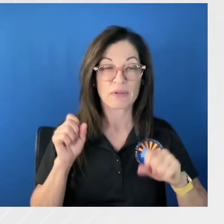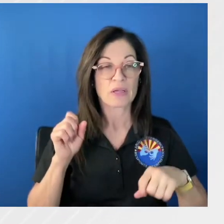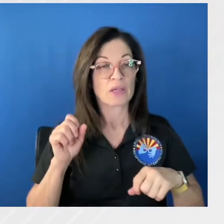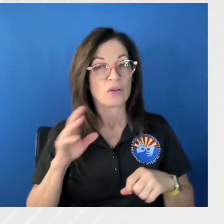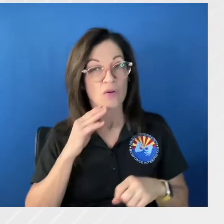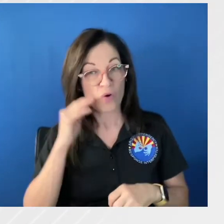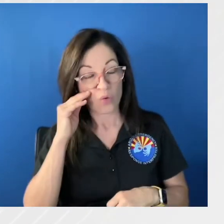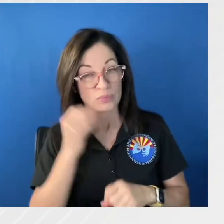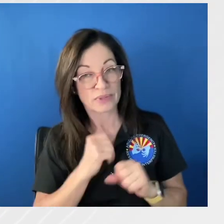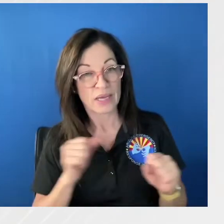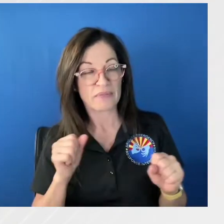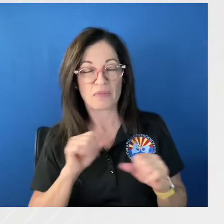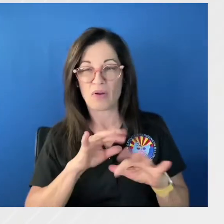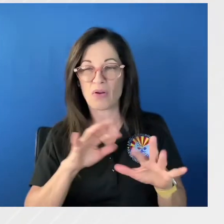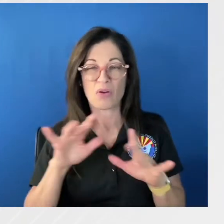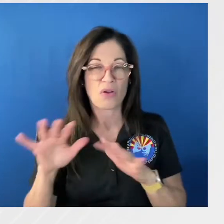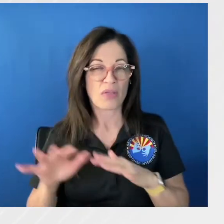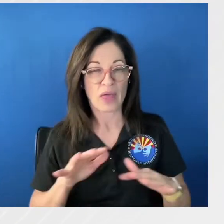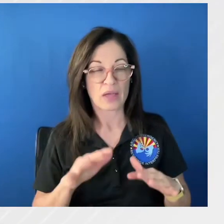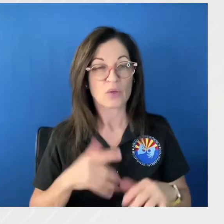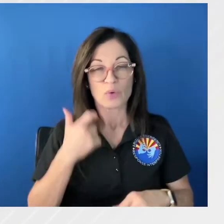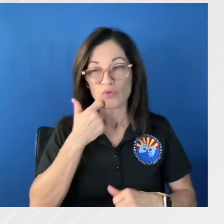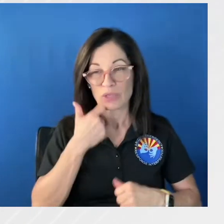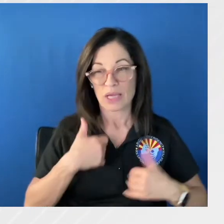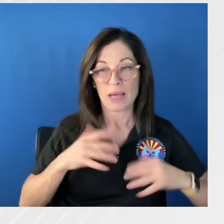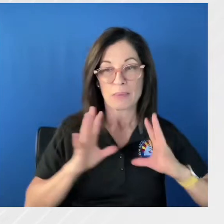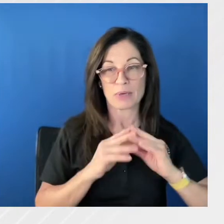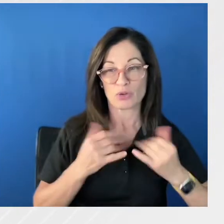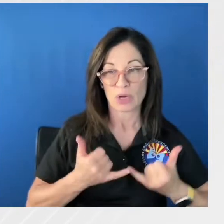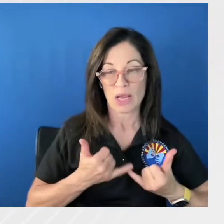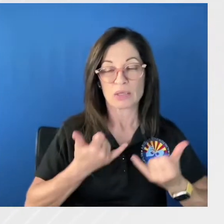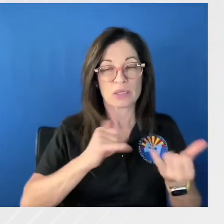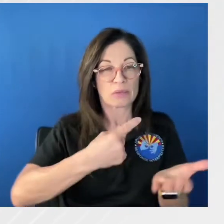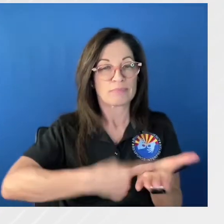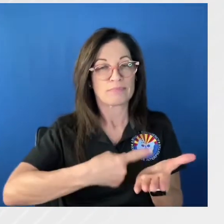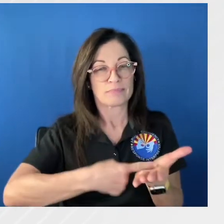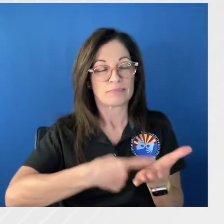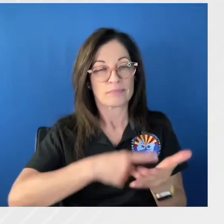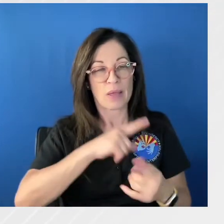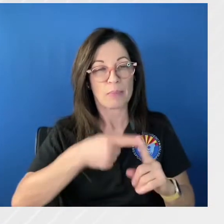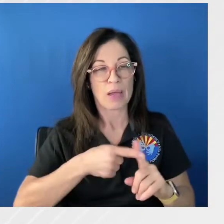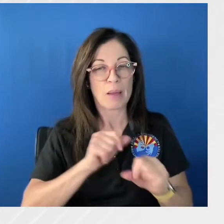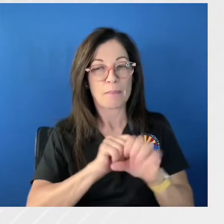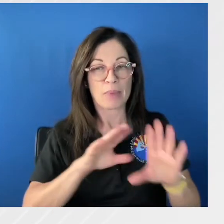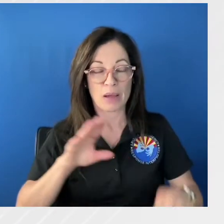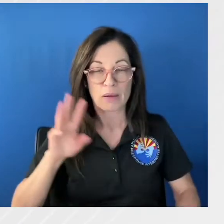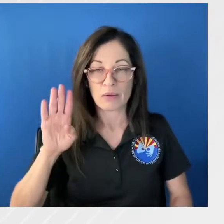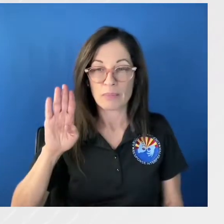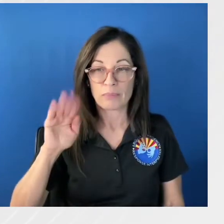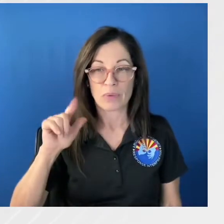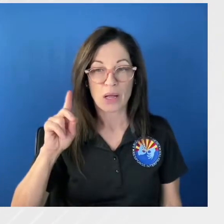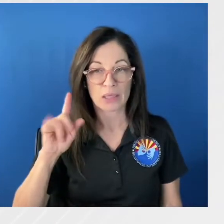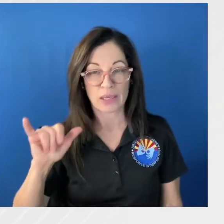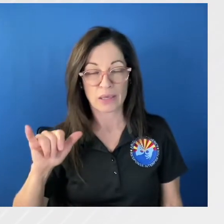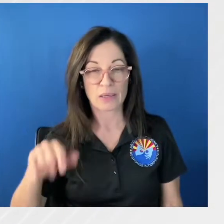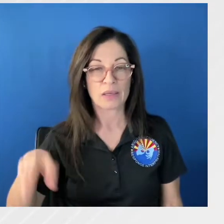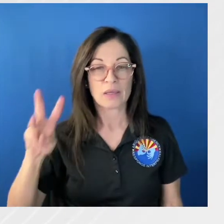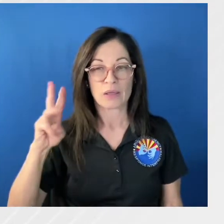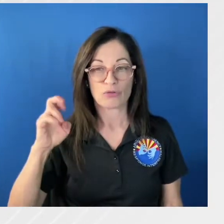those things. So we actually recently met today, and we're still in discussions about Mount Baldy and Wrightwood. So there should be